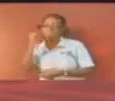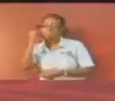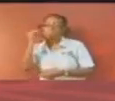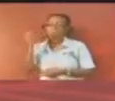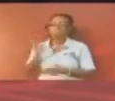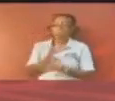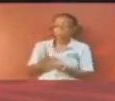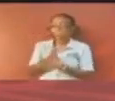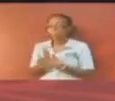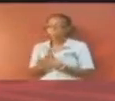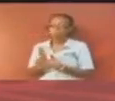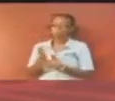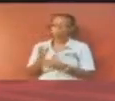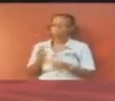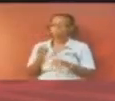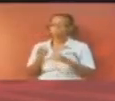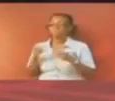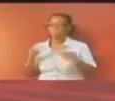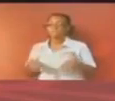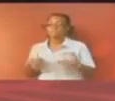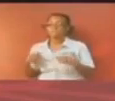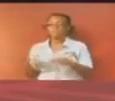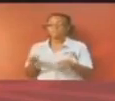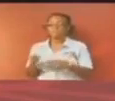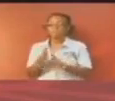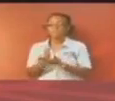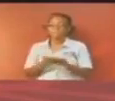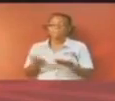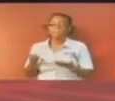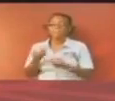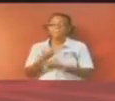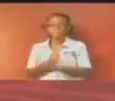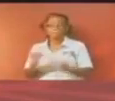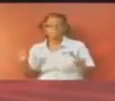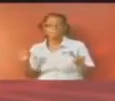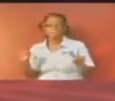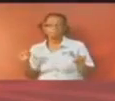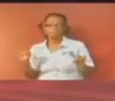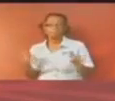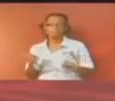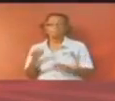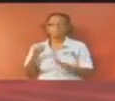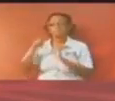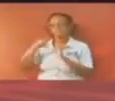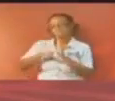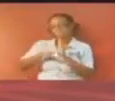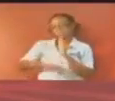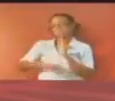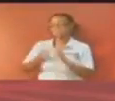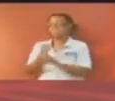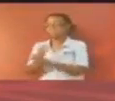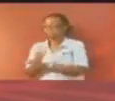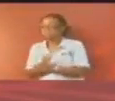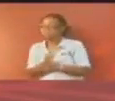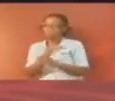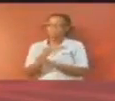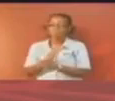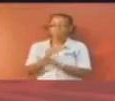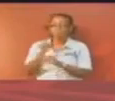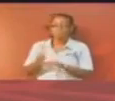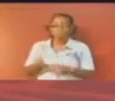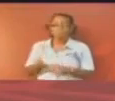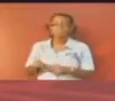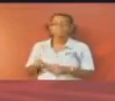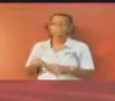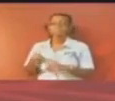a little bit more independently. Their level of care may be less, but they are still being observed by on-call physicians who are on